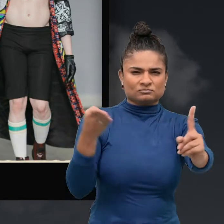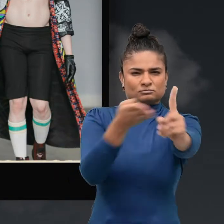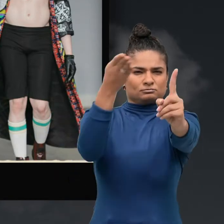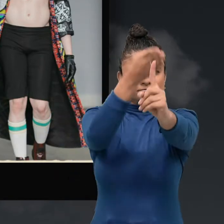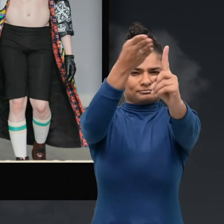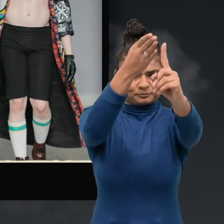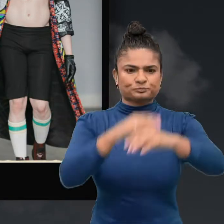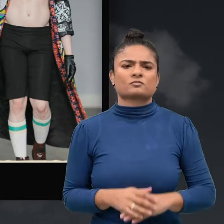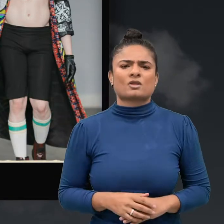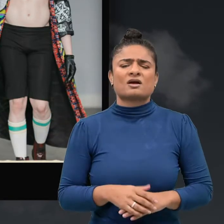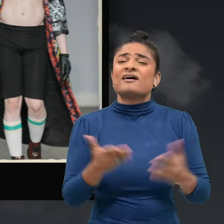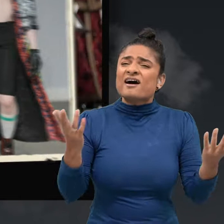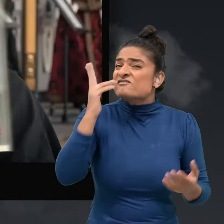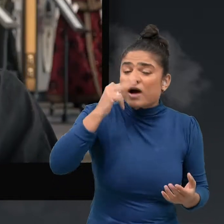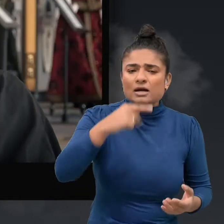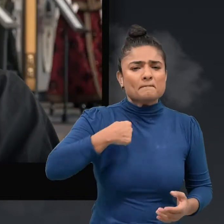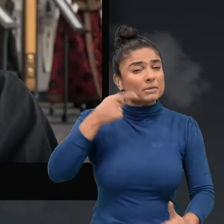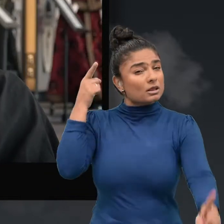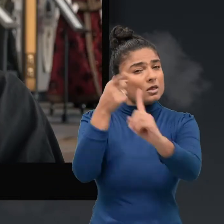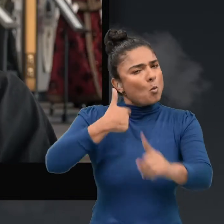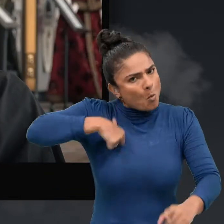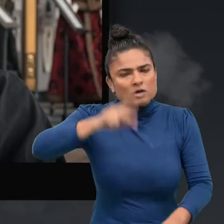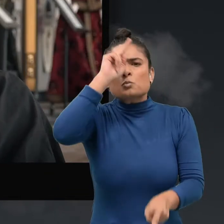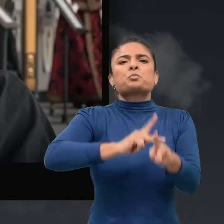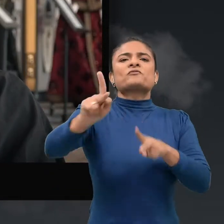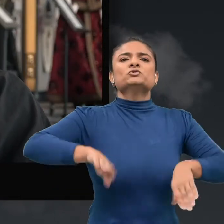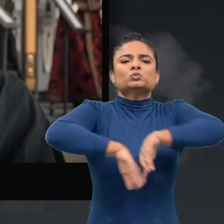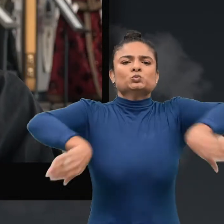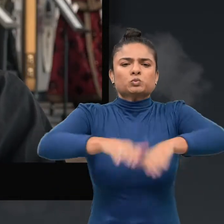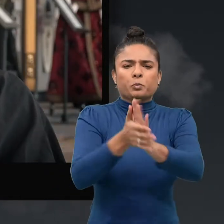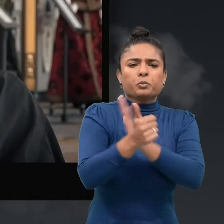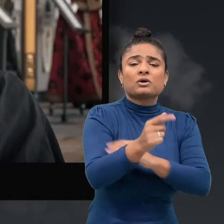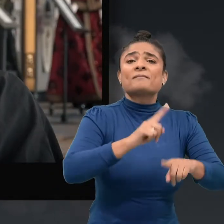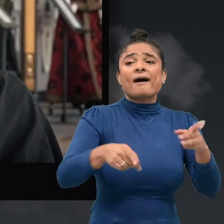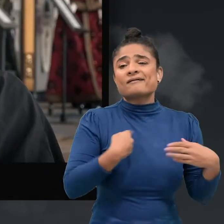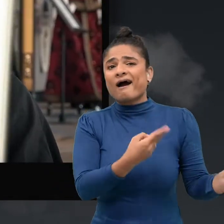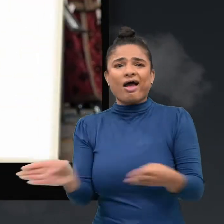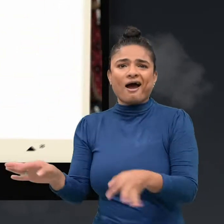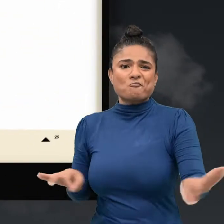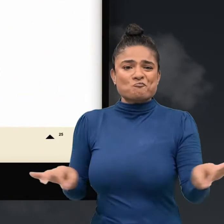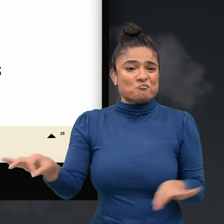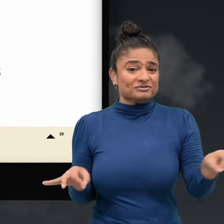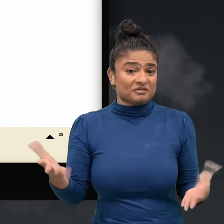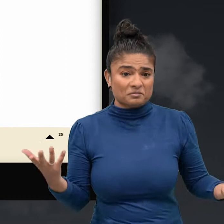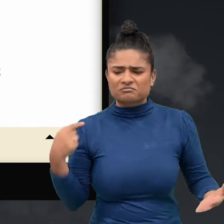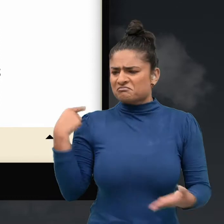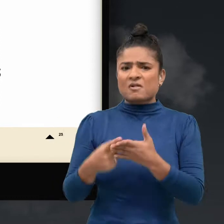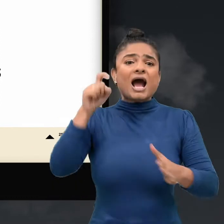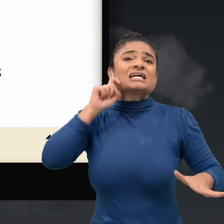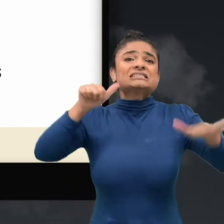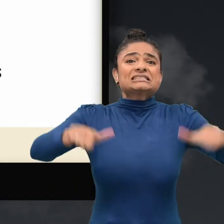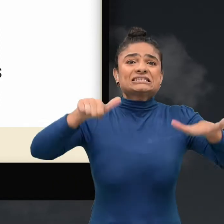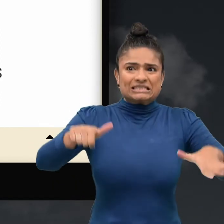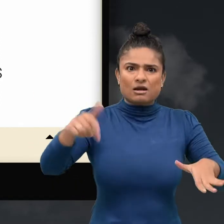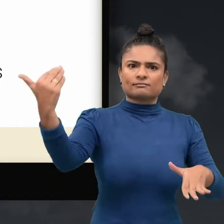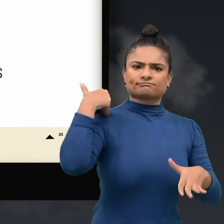big. Funny thing, I actually wanted to be a professional swimmer. I've never wanted to be a model. I was actually scouted when I